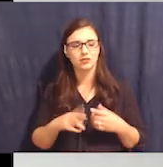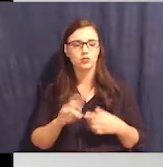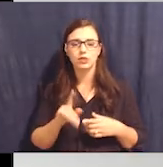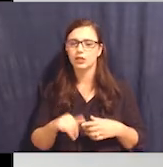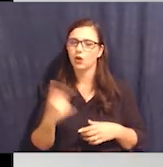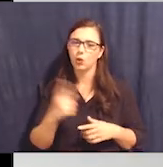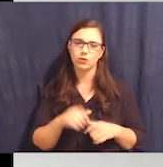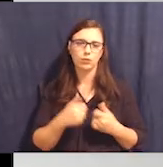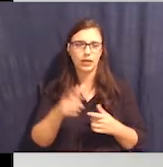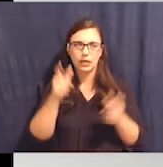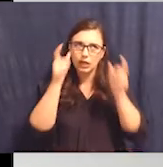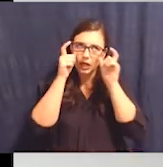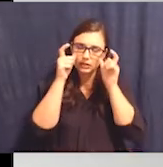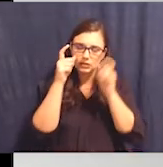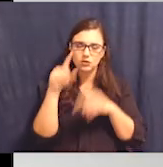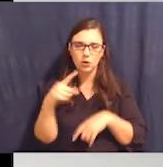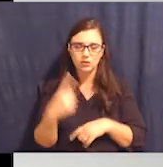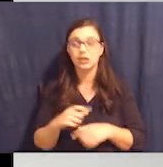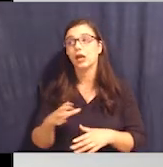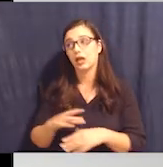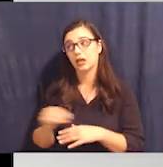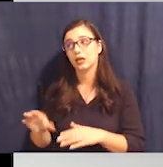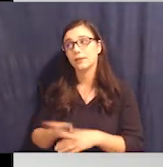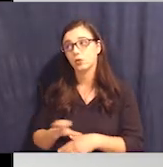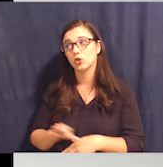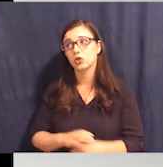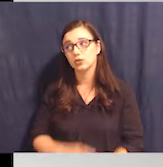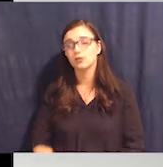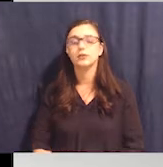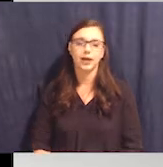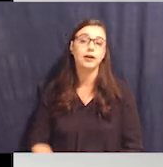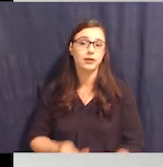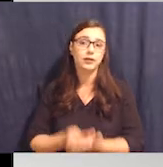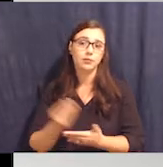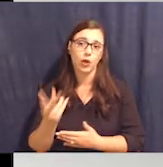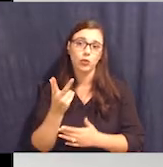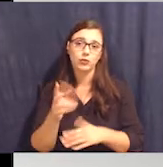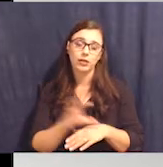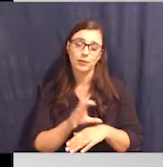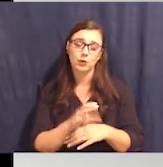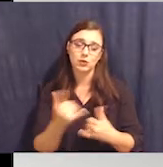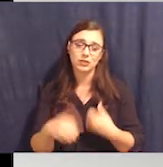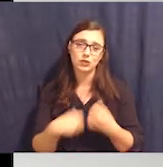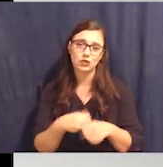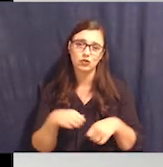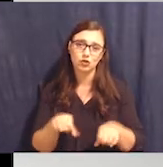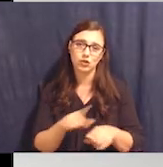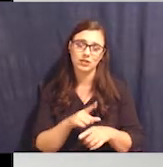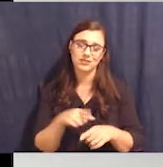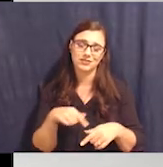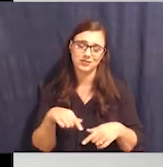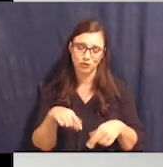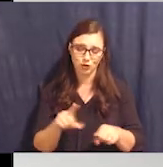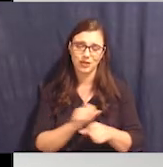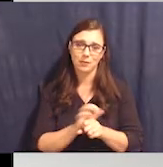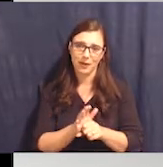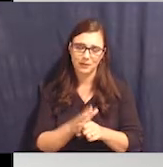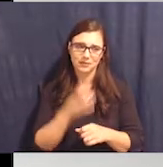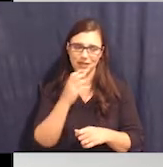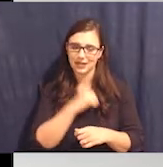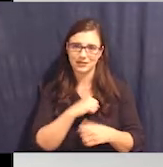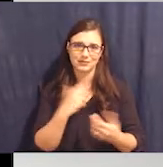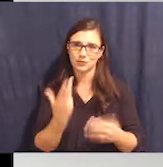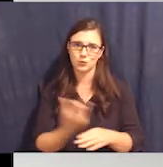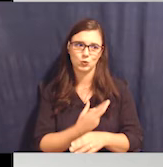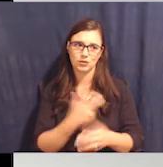extras, Ricky is always breaking his glasses. And computers. Yeah, I bought him 3 computers this year. During the pandemic, I guess he was